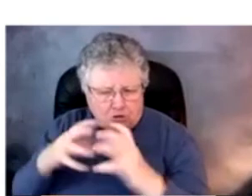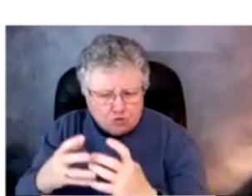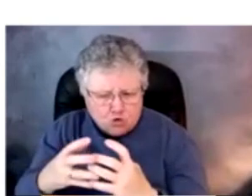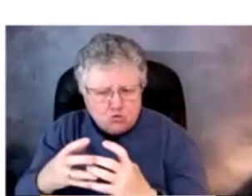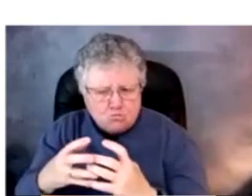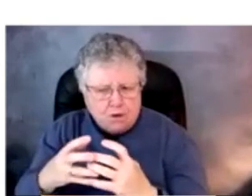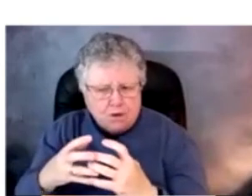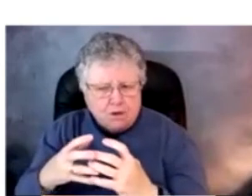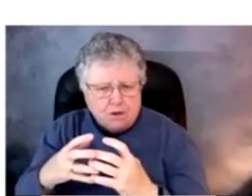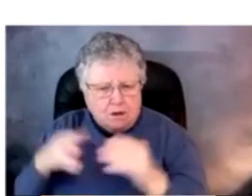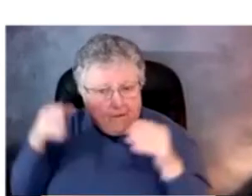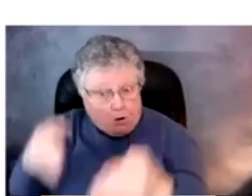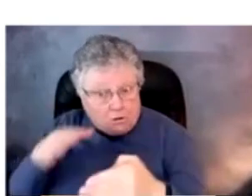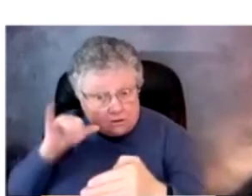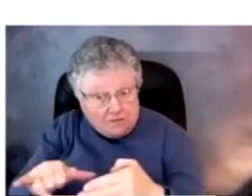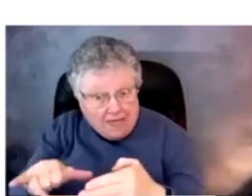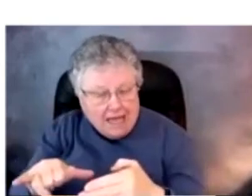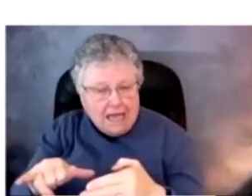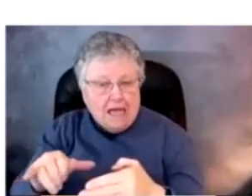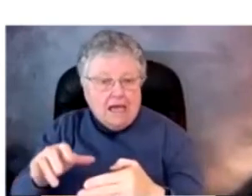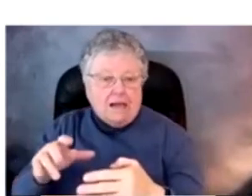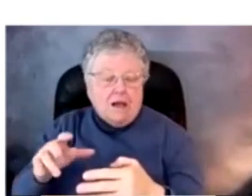new and exciting things that are going to be happening soon with that?